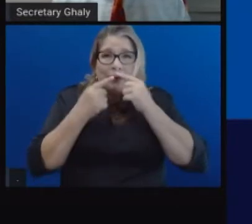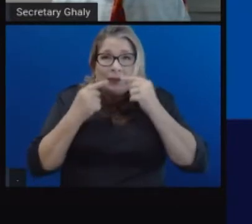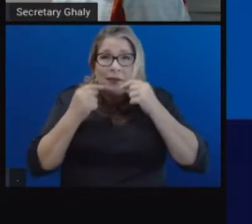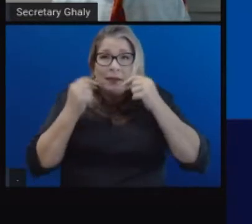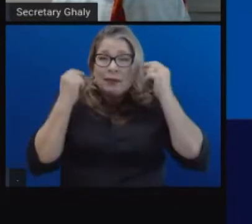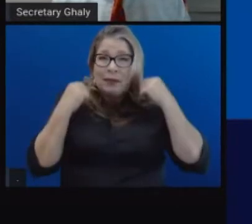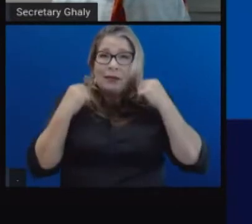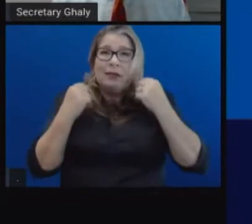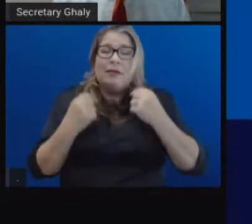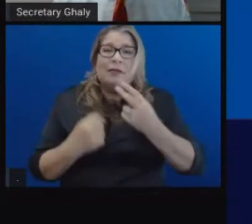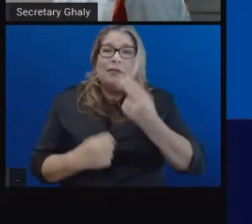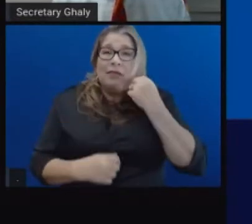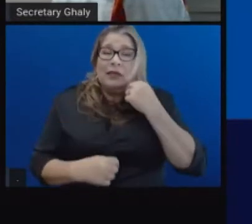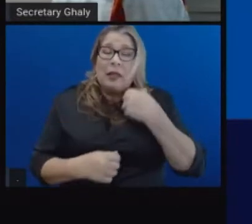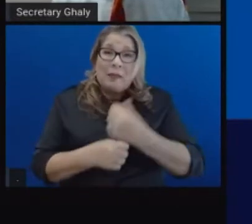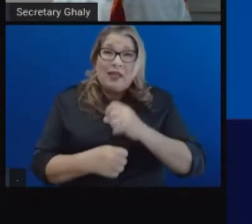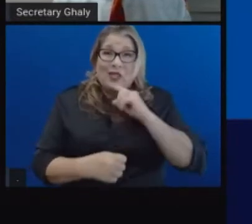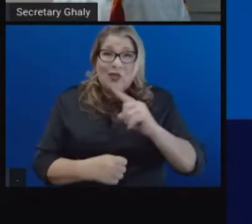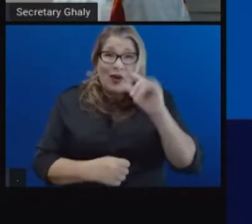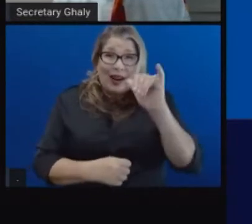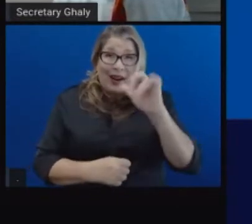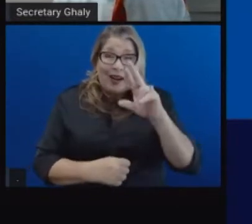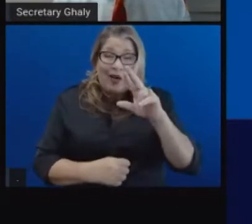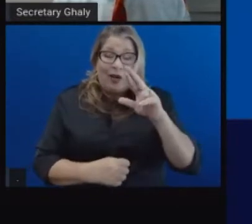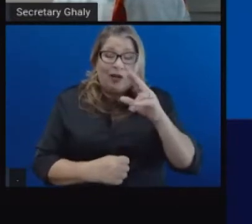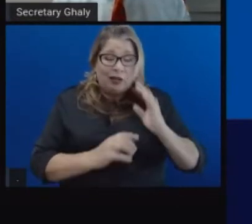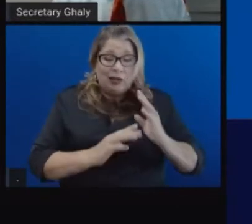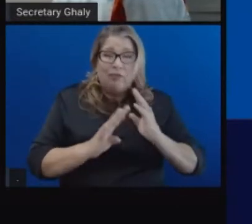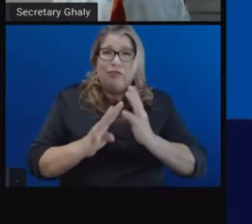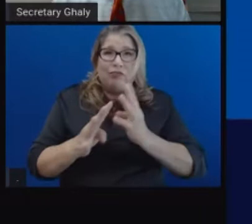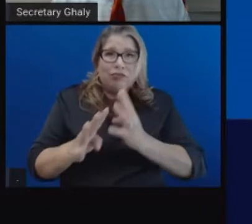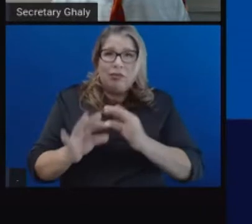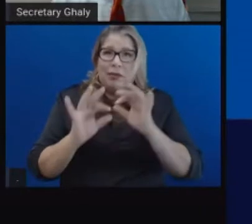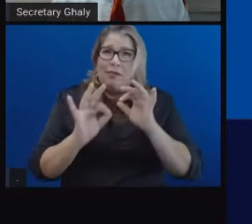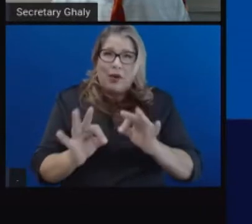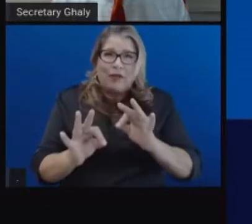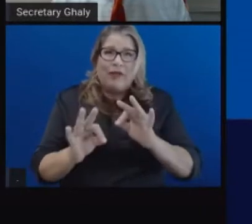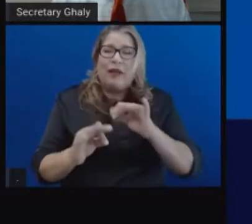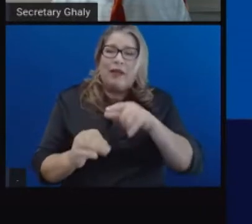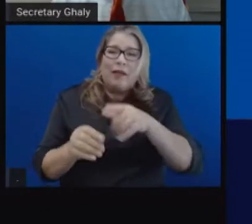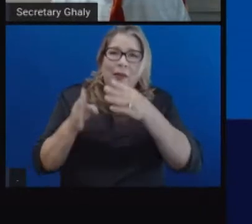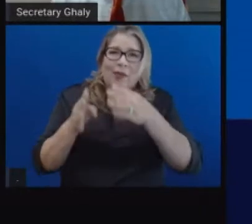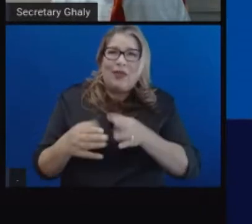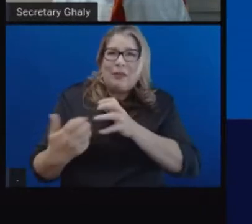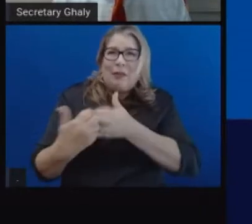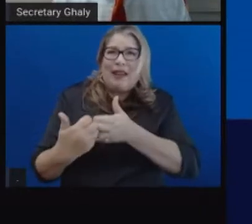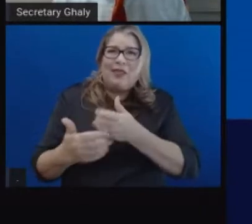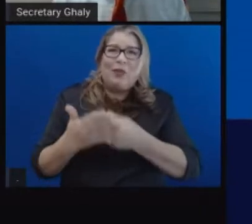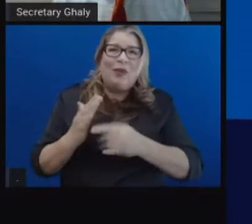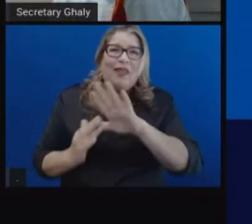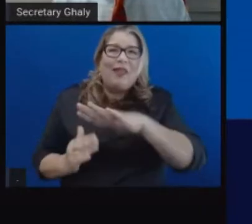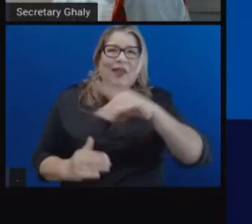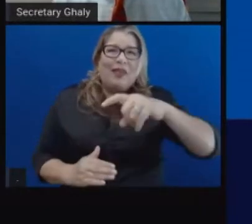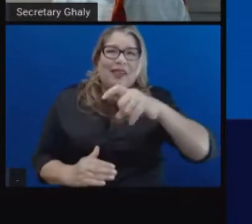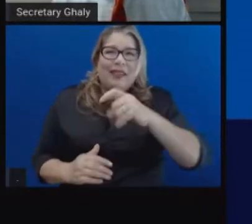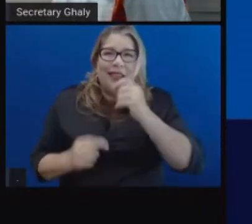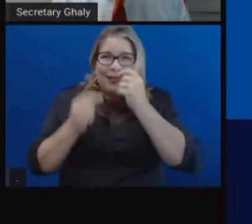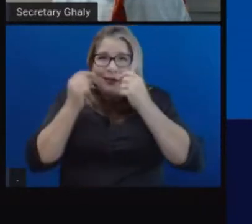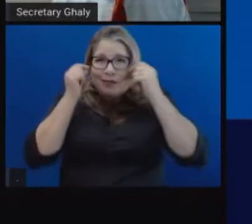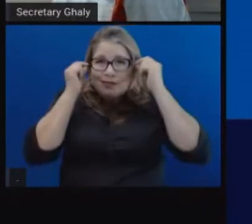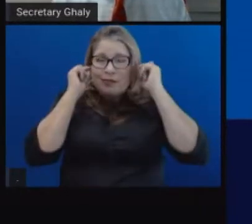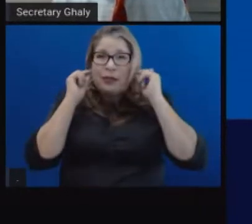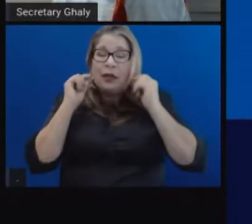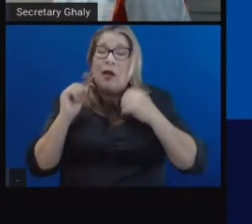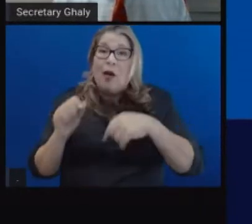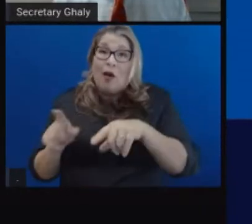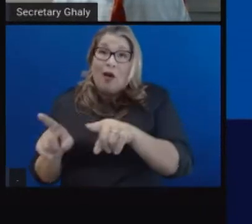working as well as it could and provide the level of oxygenation that patients need, but also working on home oxygen,